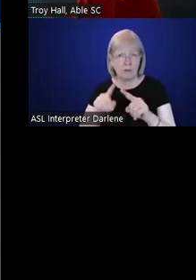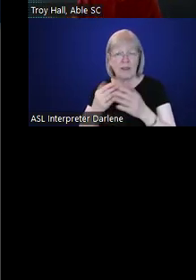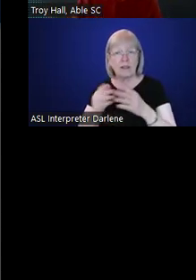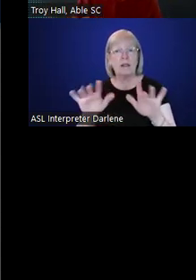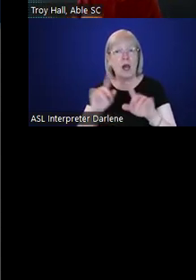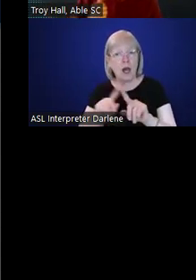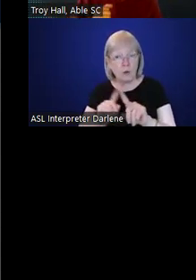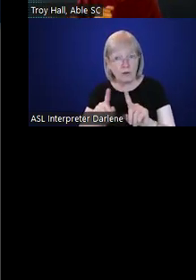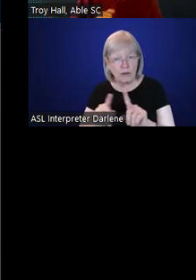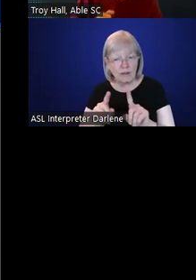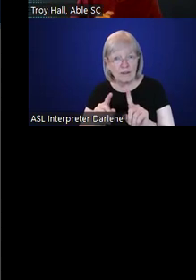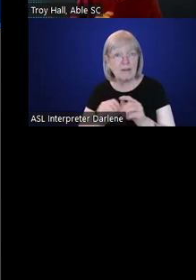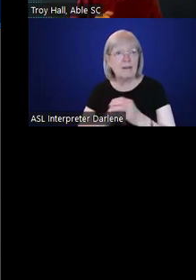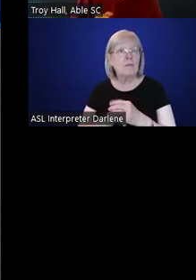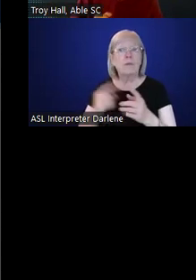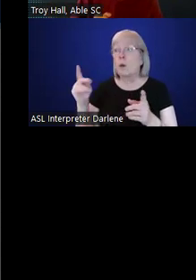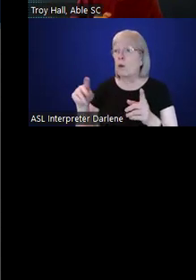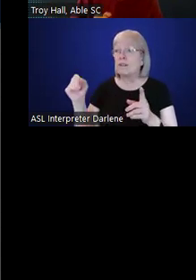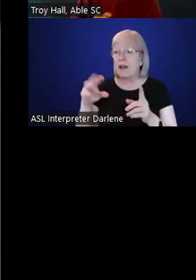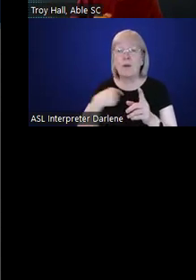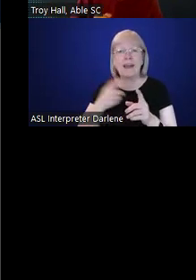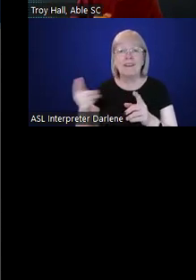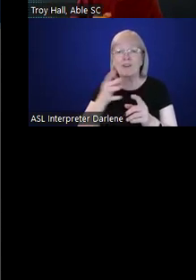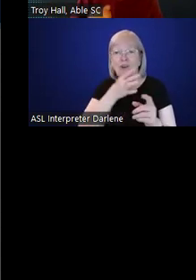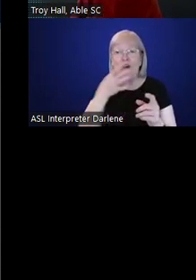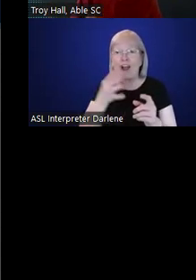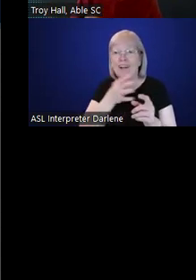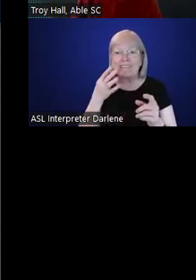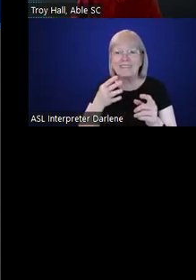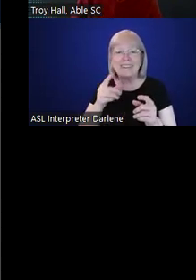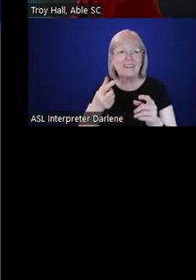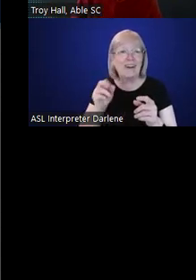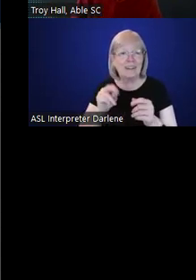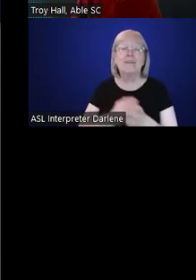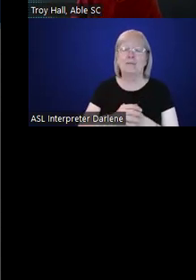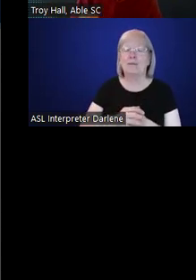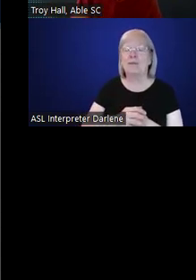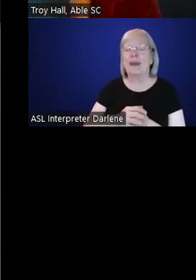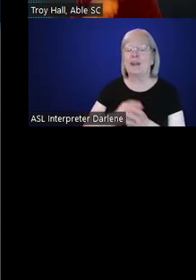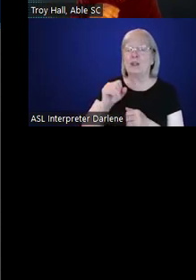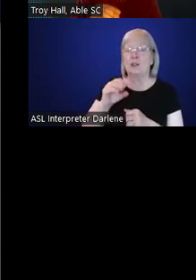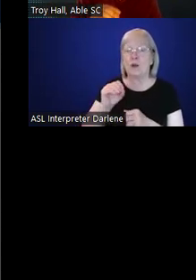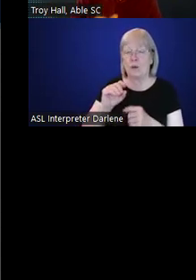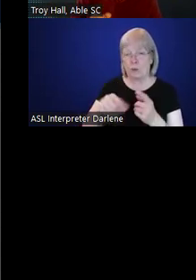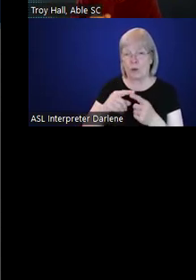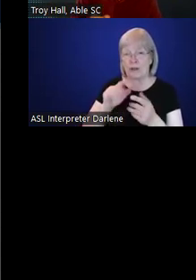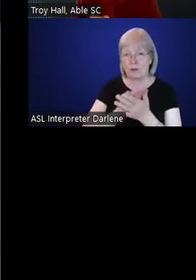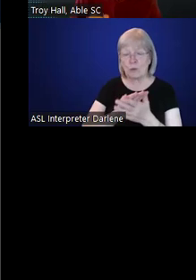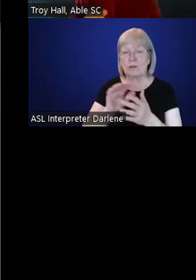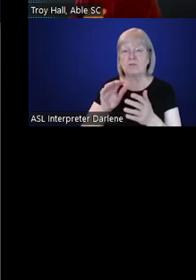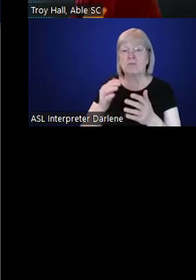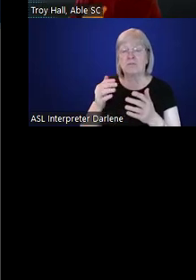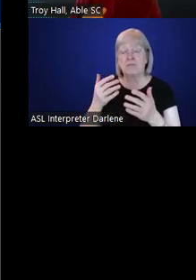build raised gardens, Amber, that's a great one. When schools have school-based enterprises, they can sometimes fall into certain